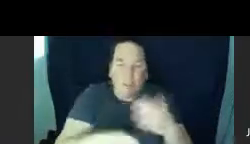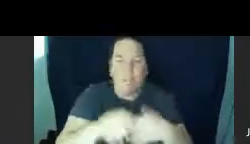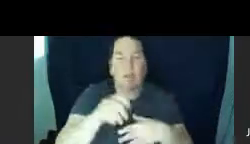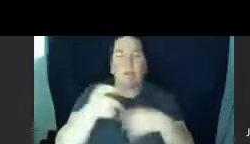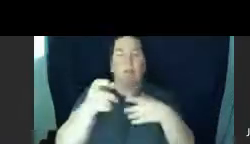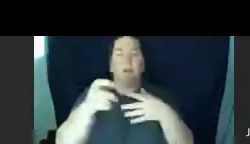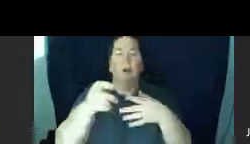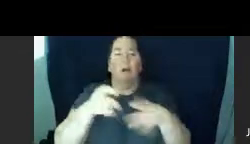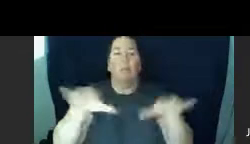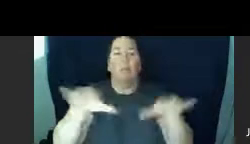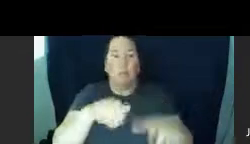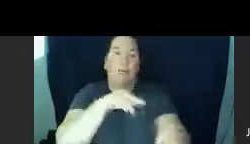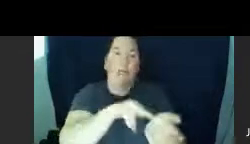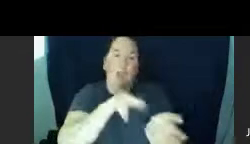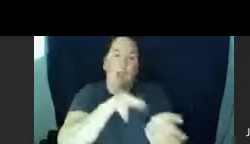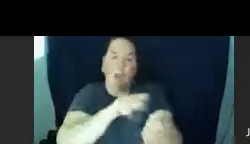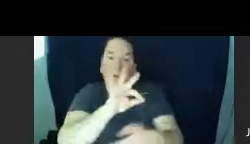fee.